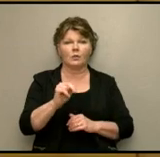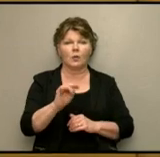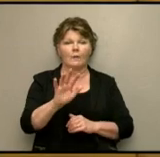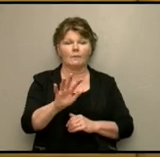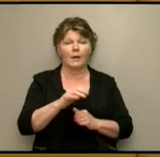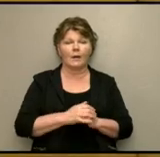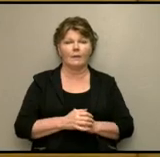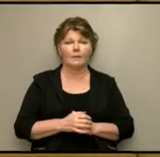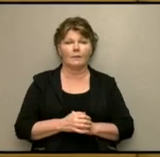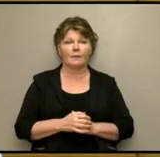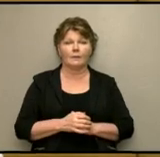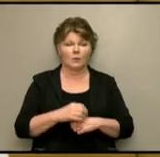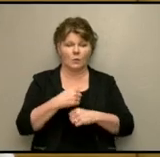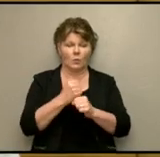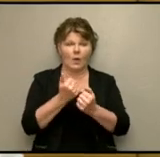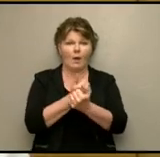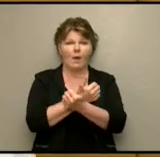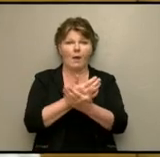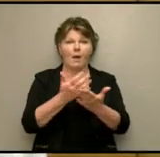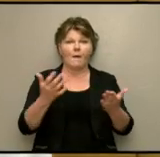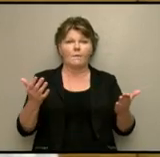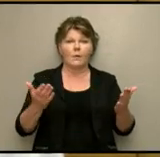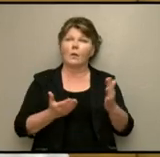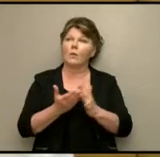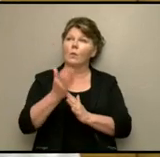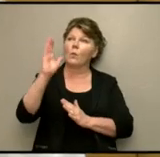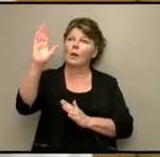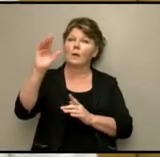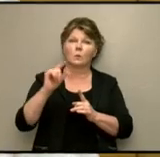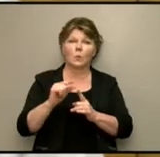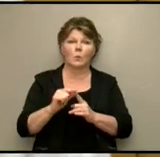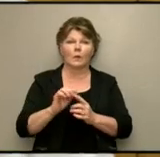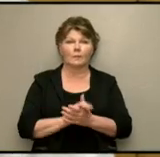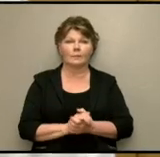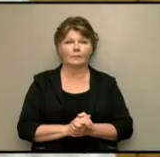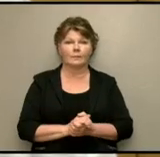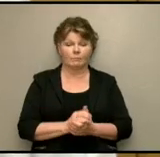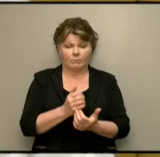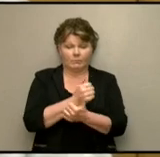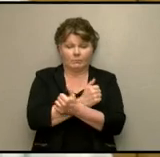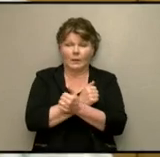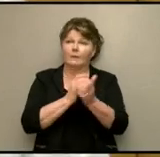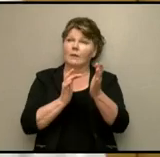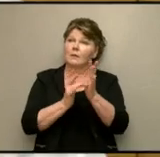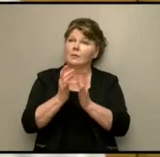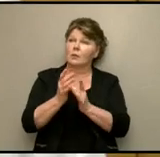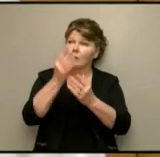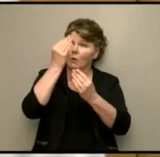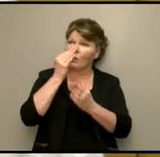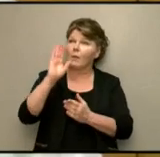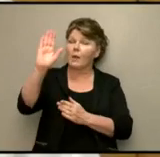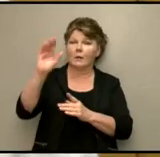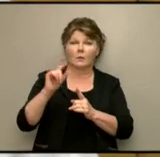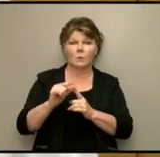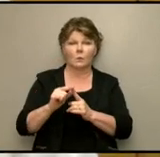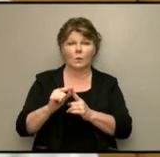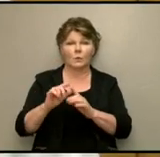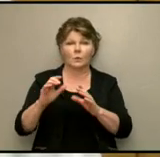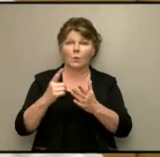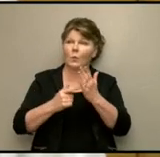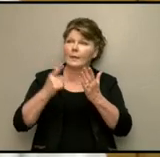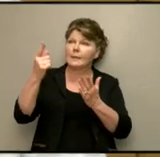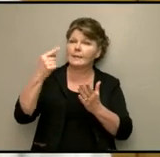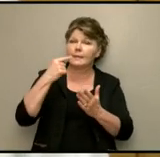just like he created everything through his word. And loving Jesus and keeping his words, doing what he